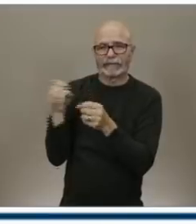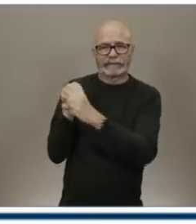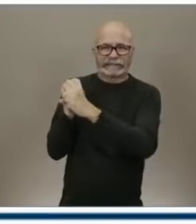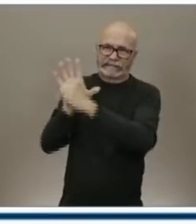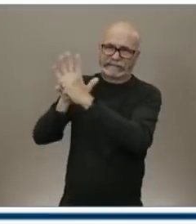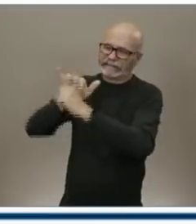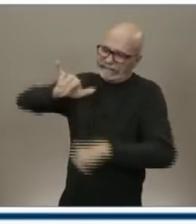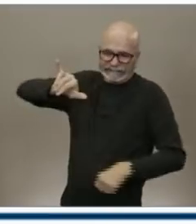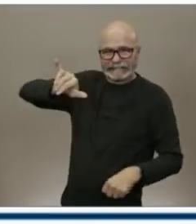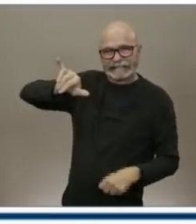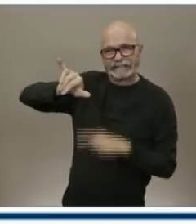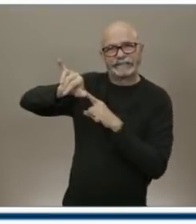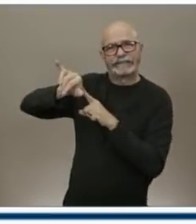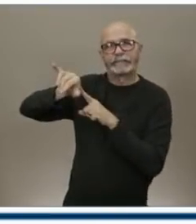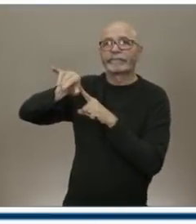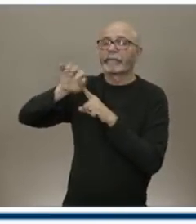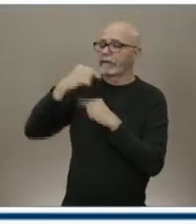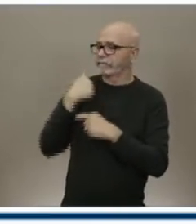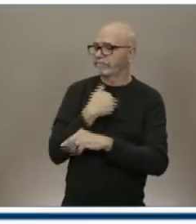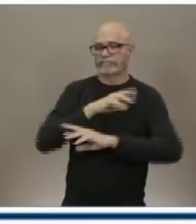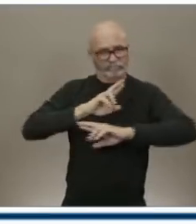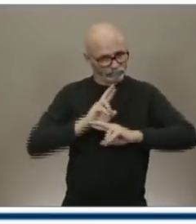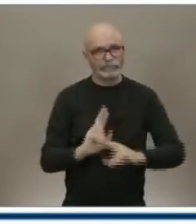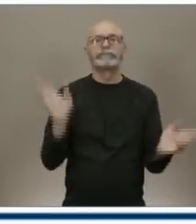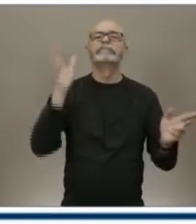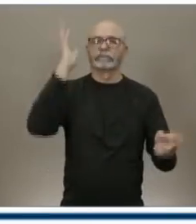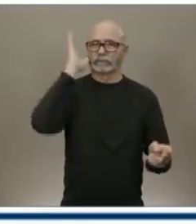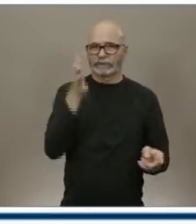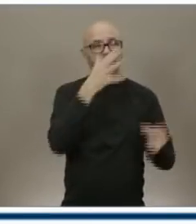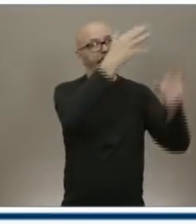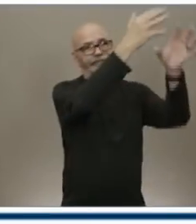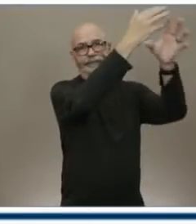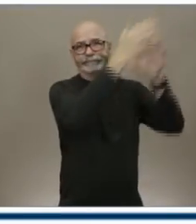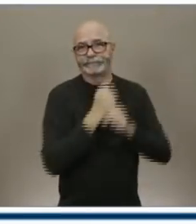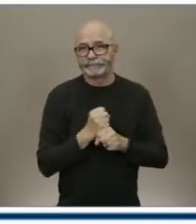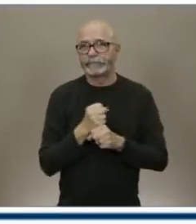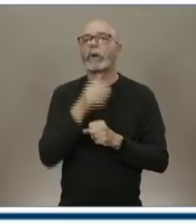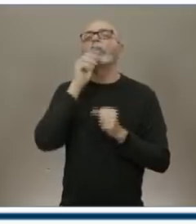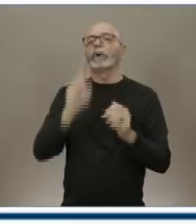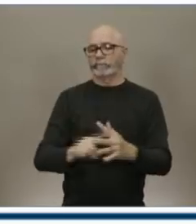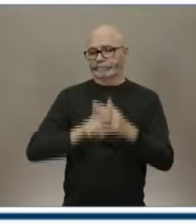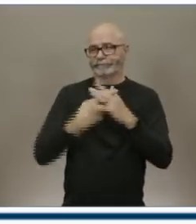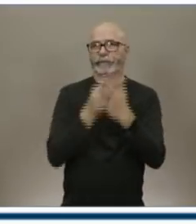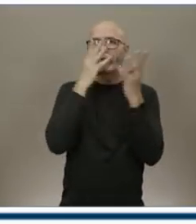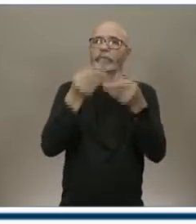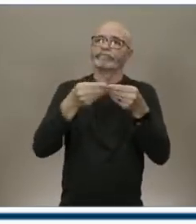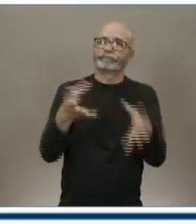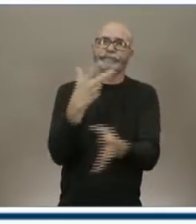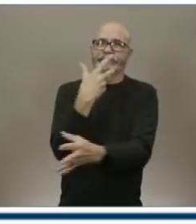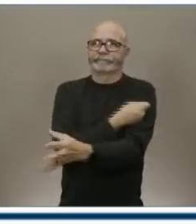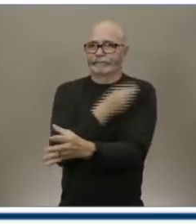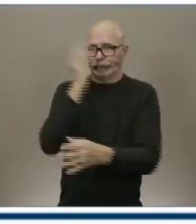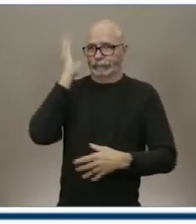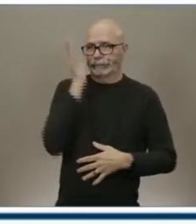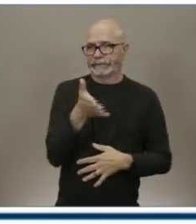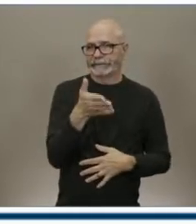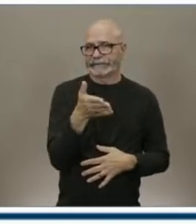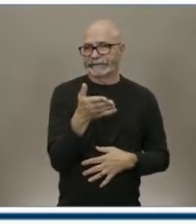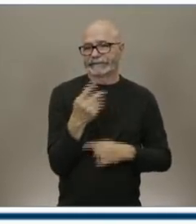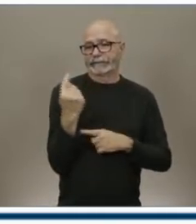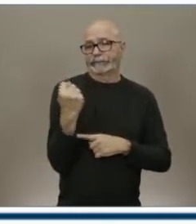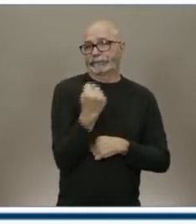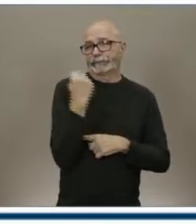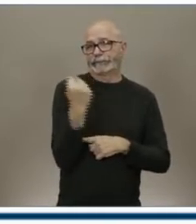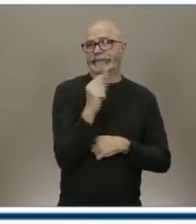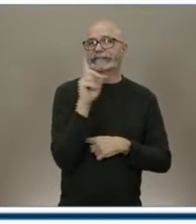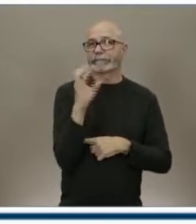absolutely ready to receive vaccine and start administering that. So on Tuesday, December